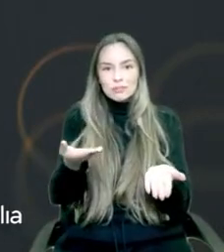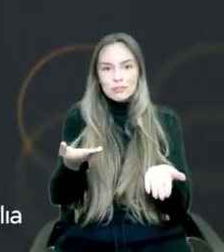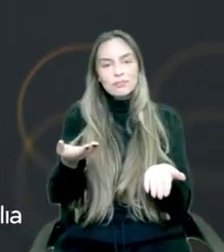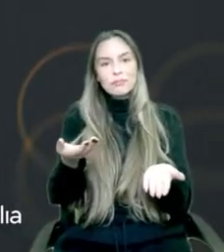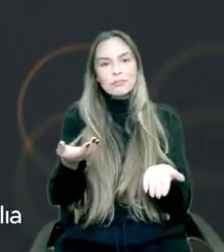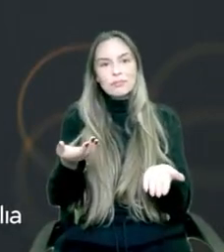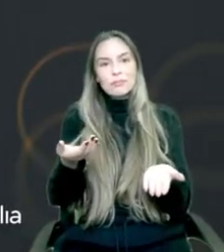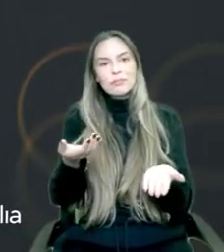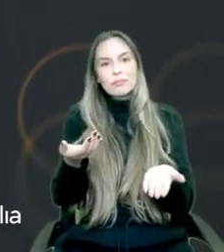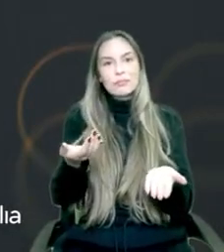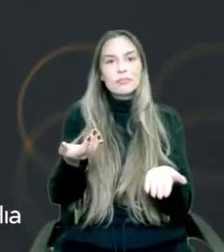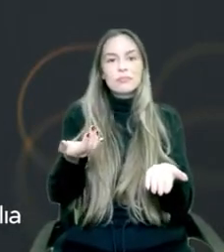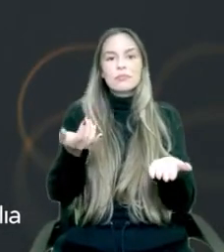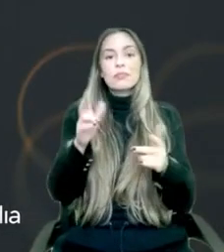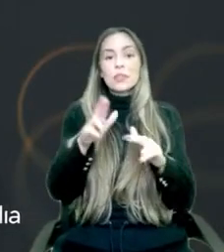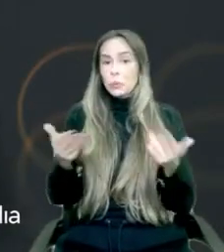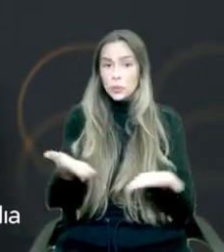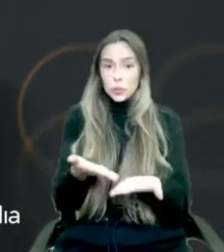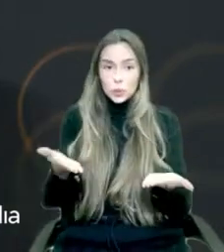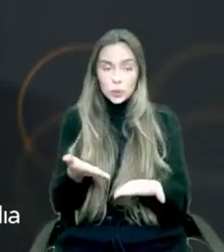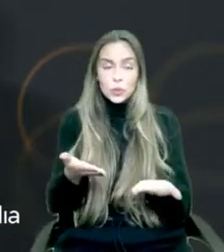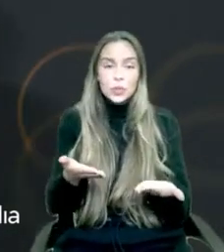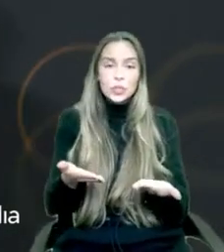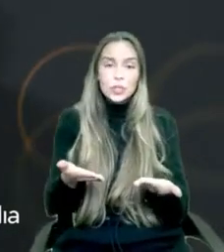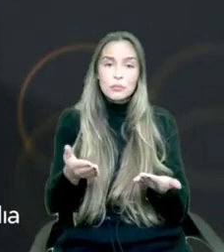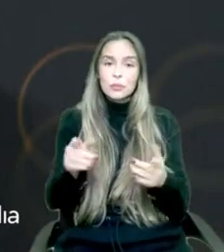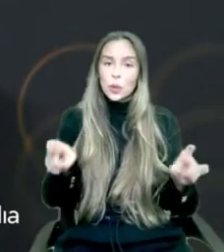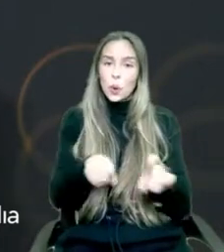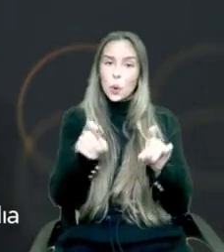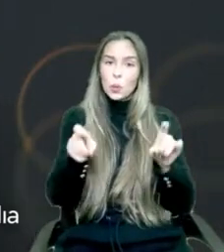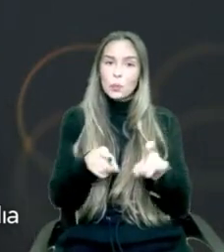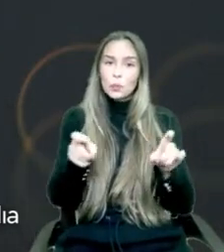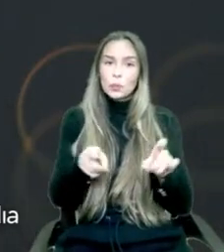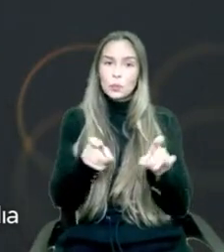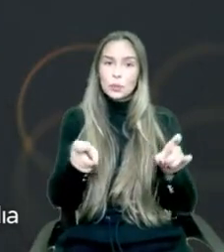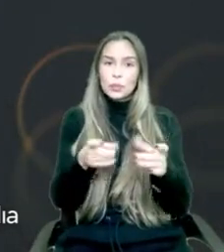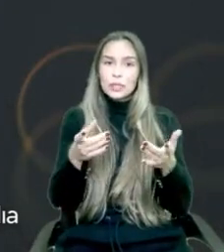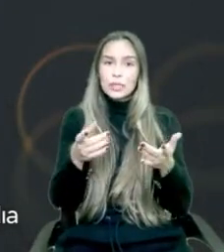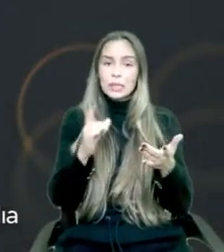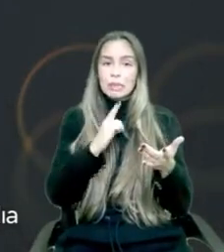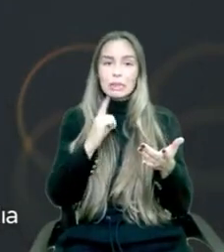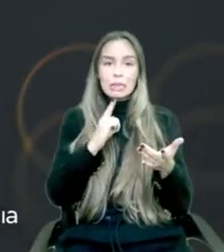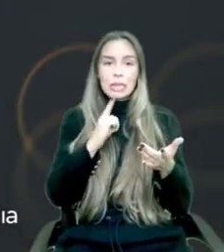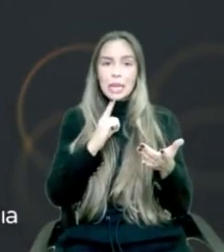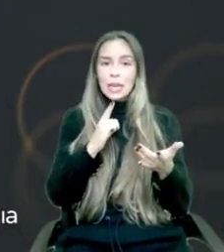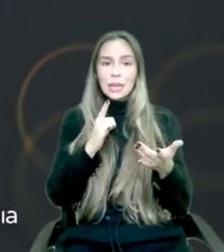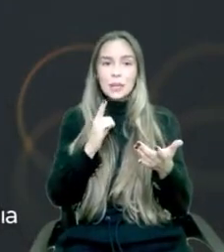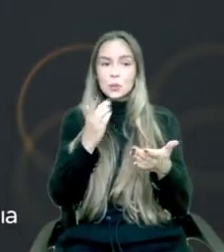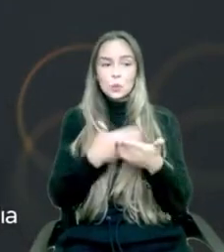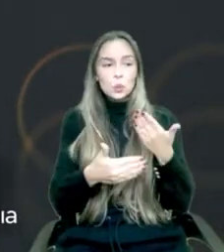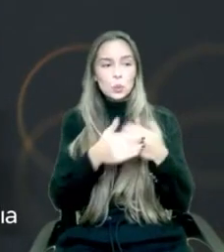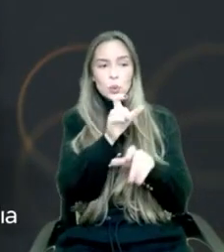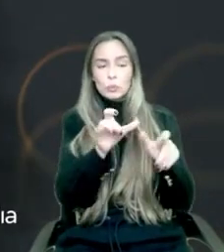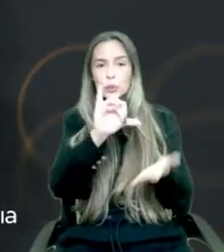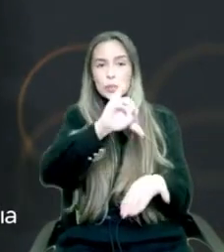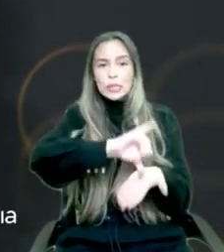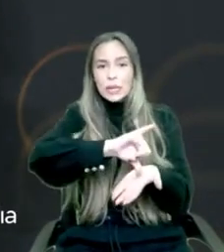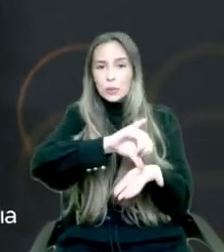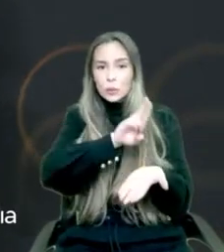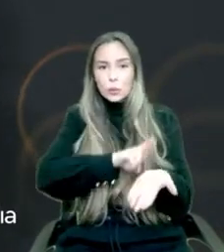Yet today, computers obviously are at the center of everything everyone does. They become central to